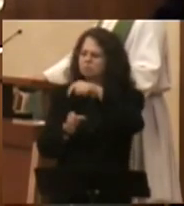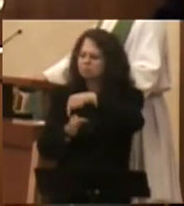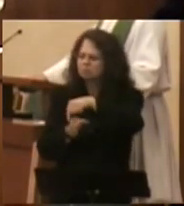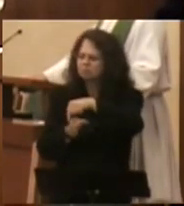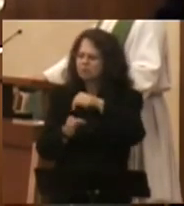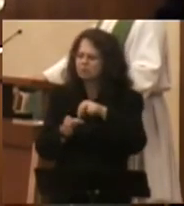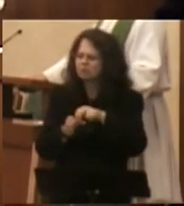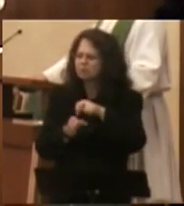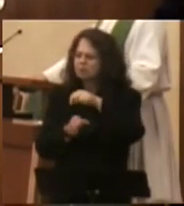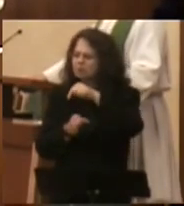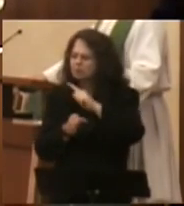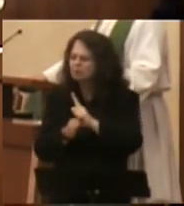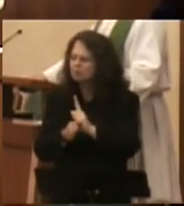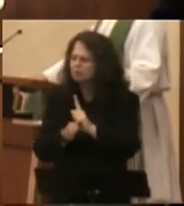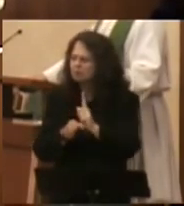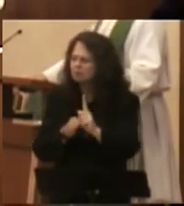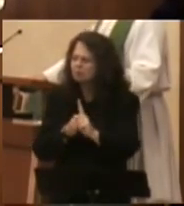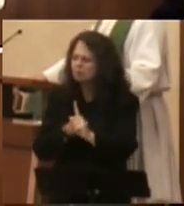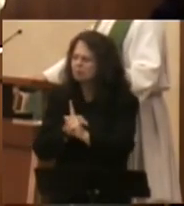Jesus.